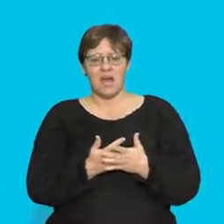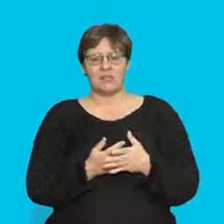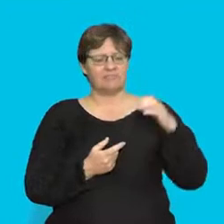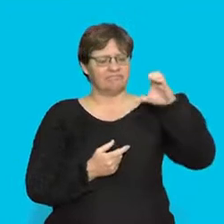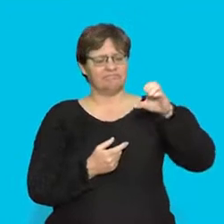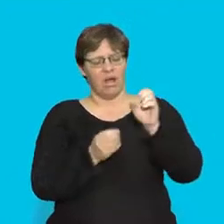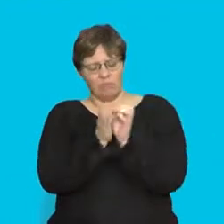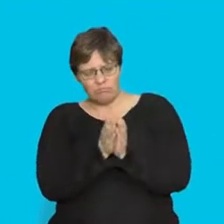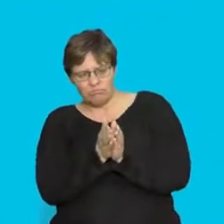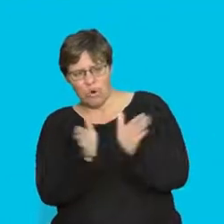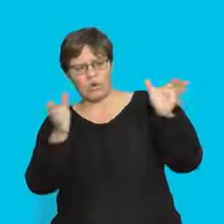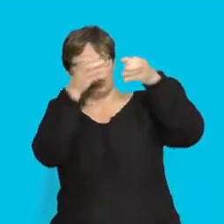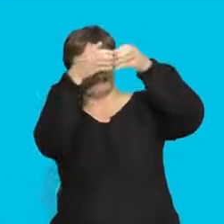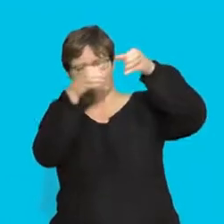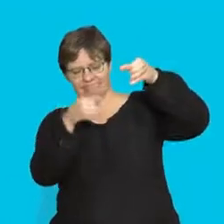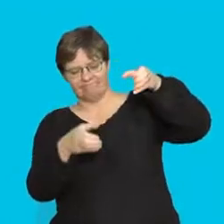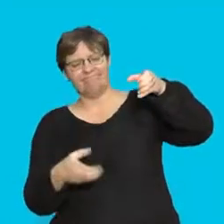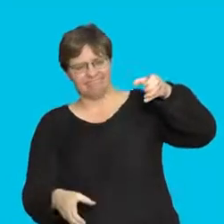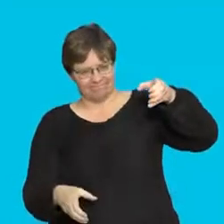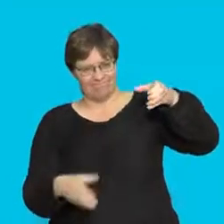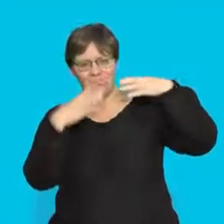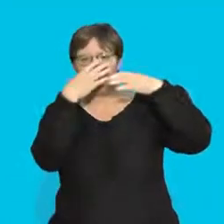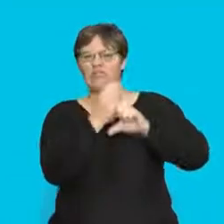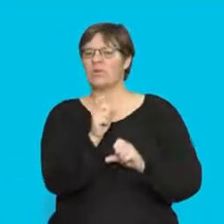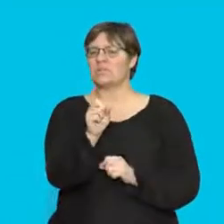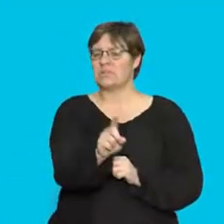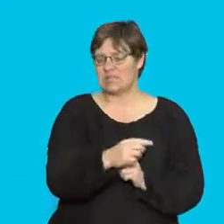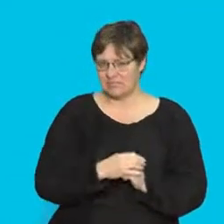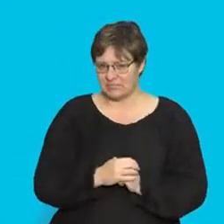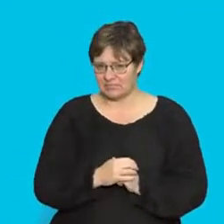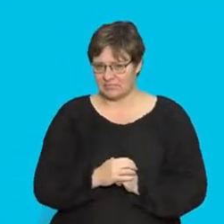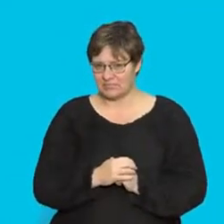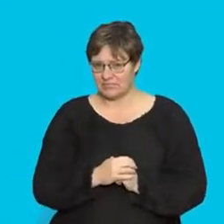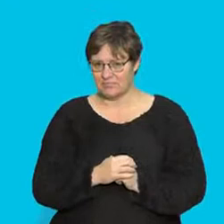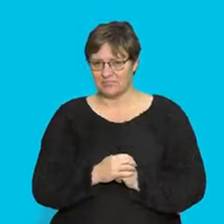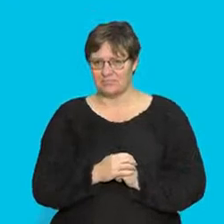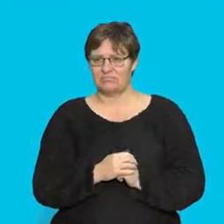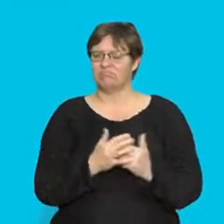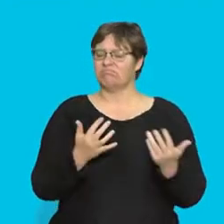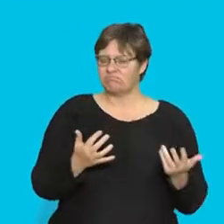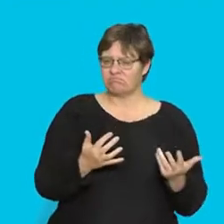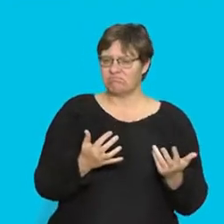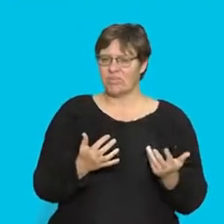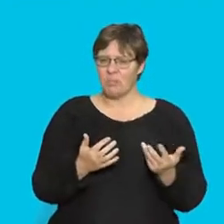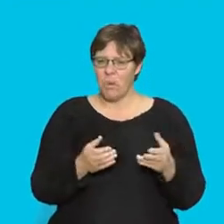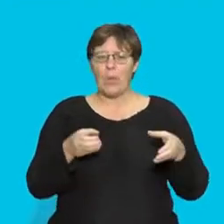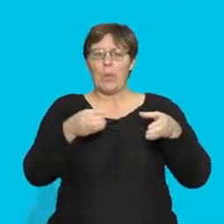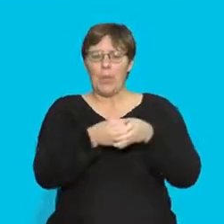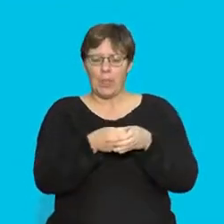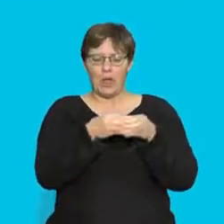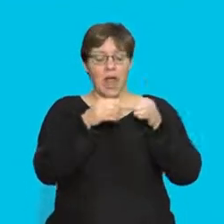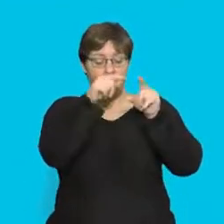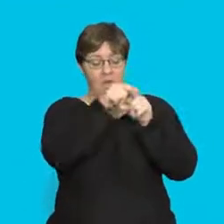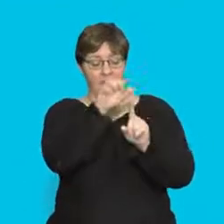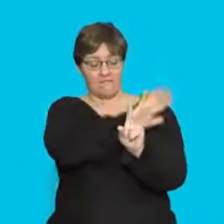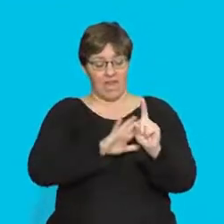down that broad topic of interactions in the environment. What smaller topics are we going